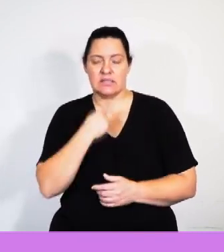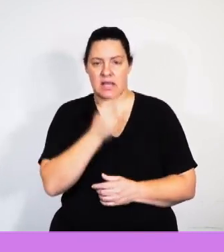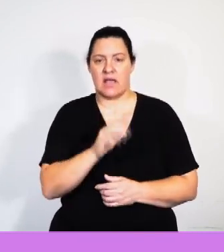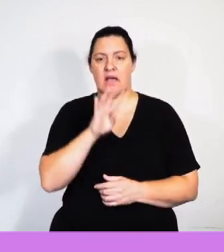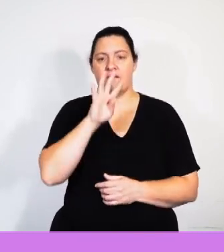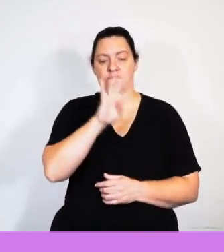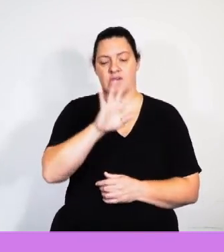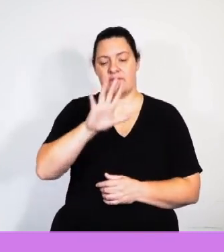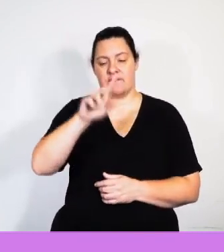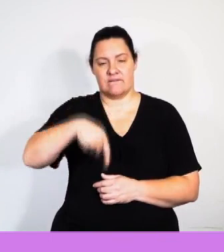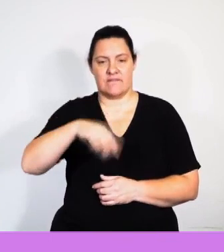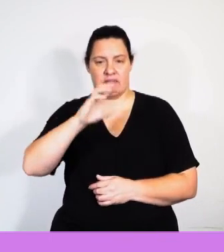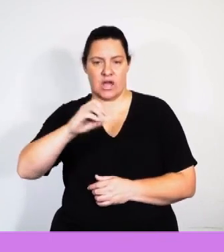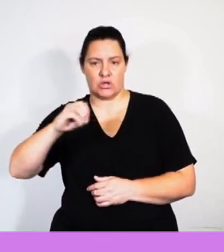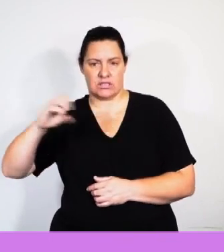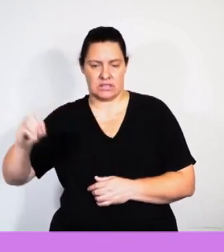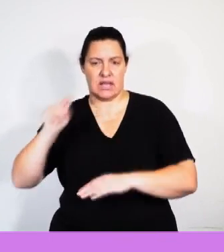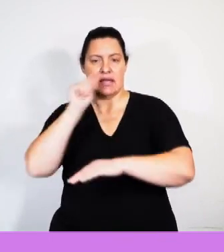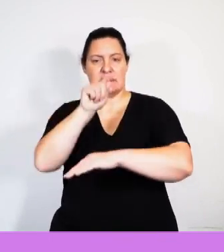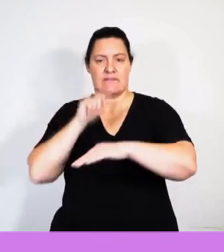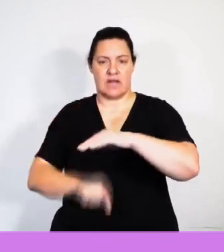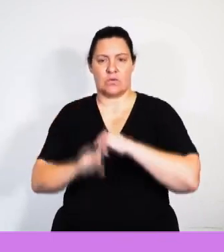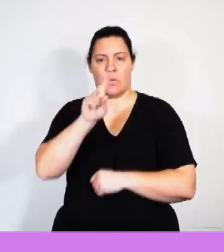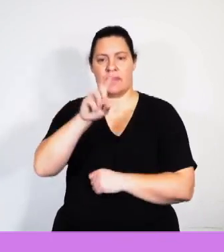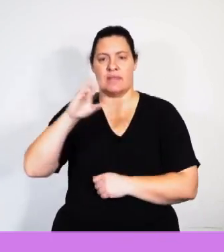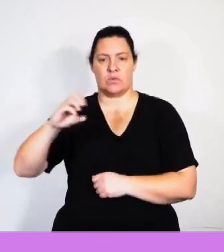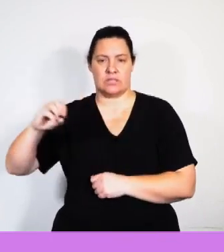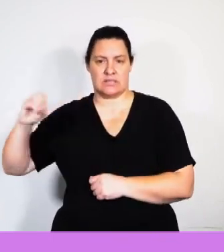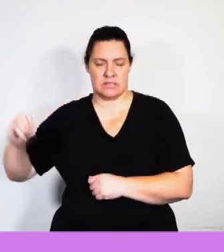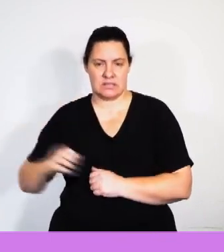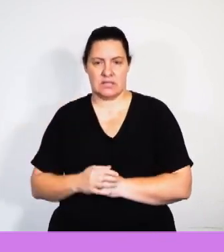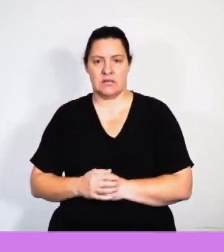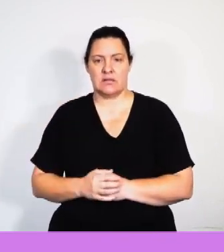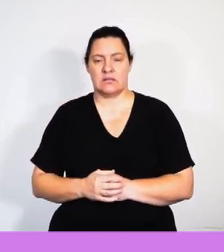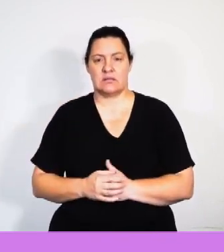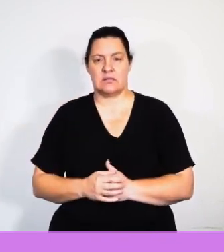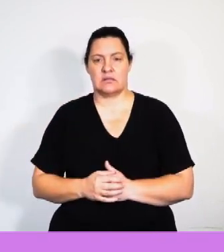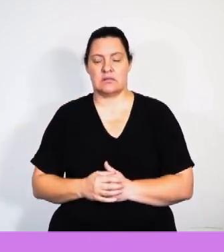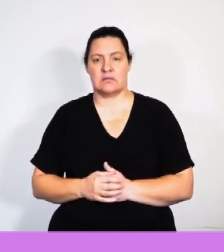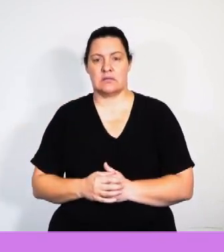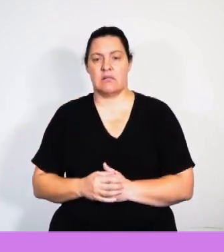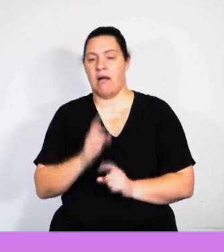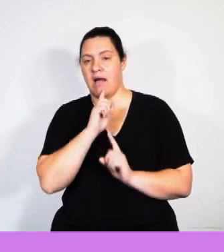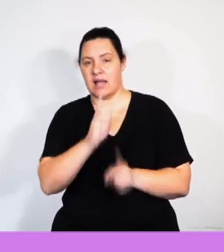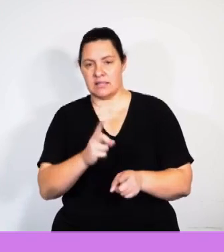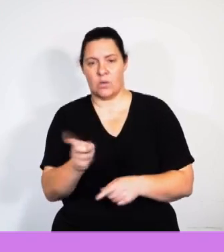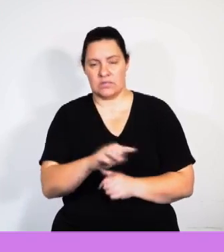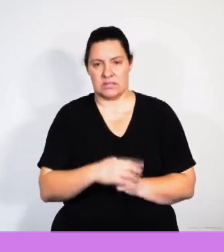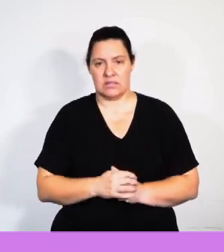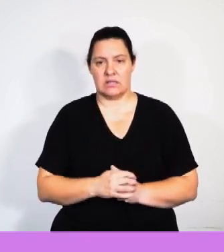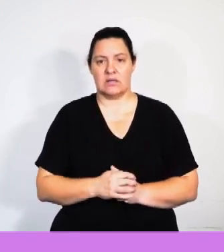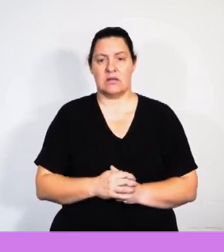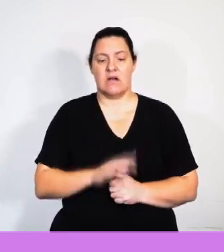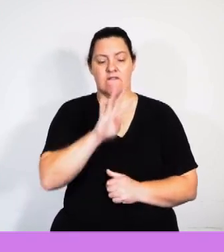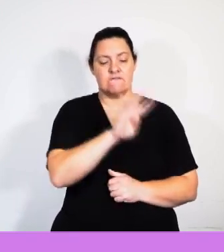say 45,000 divide by 1,000. And let's see what will be the answer. We